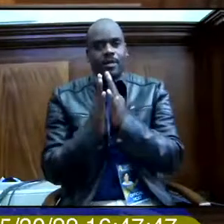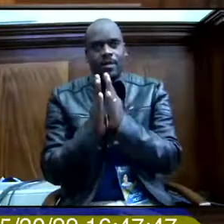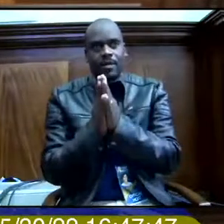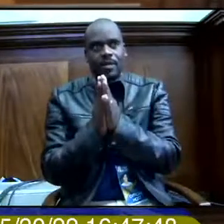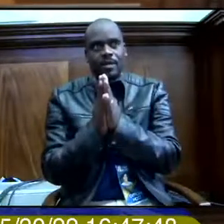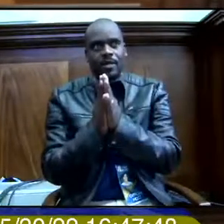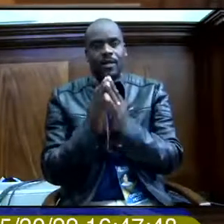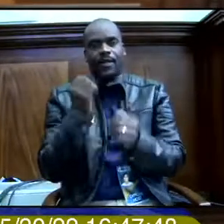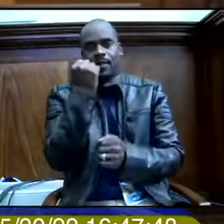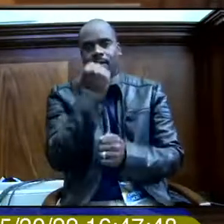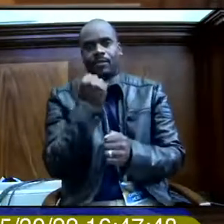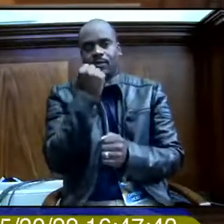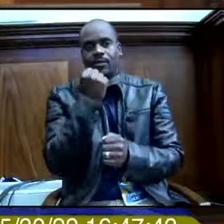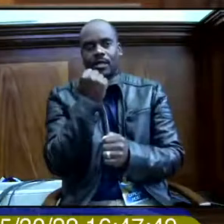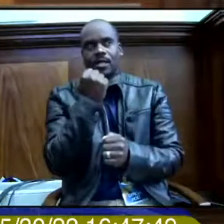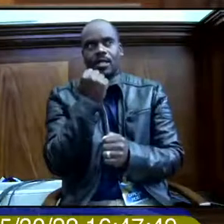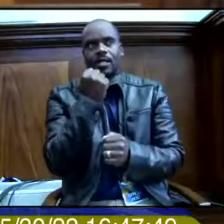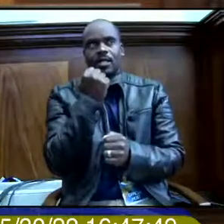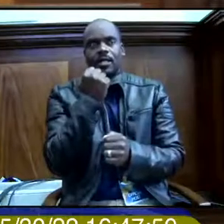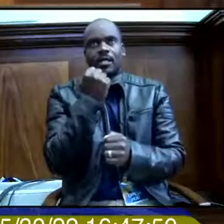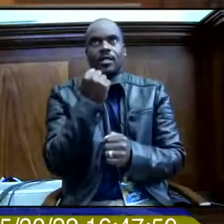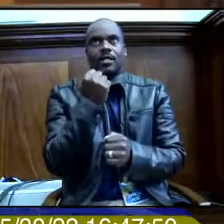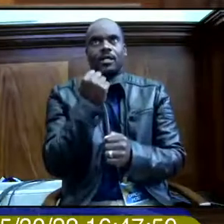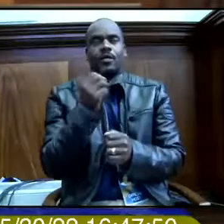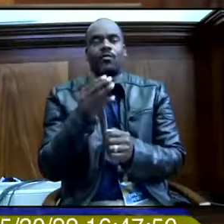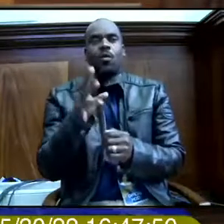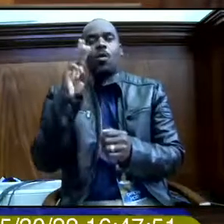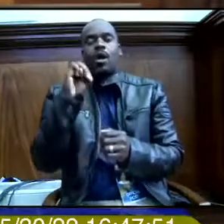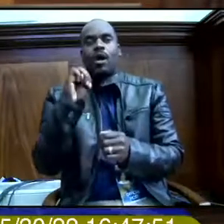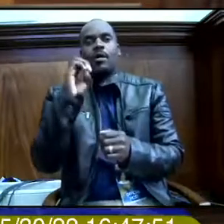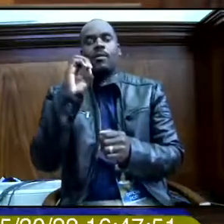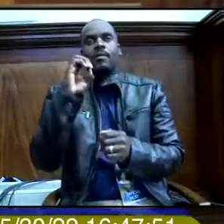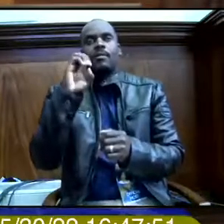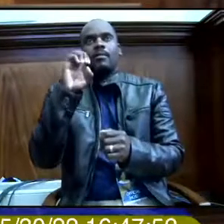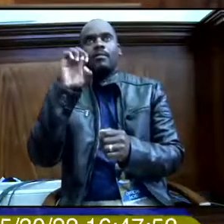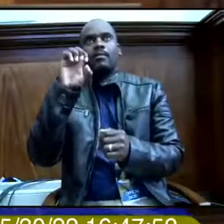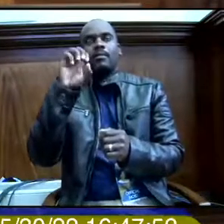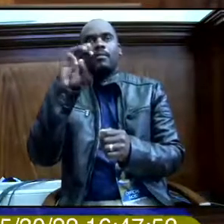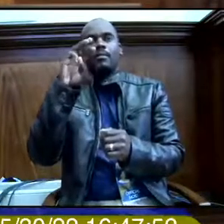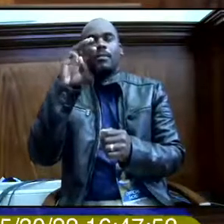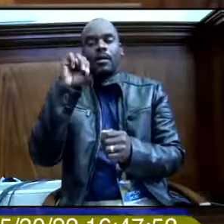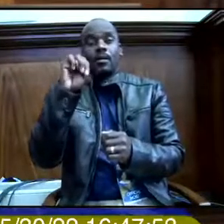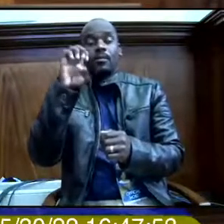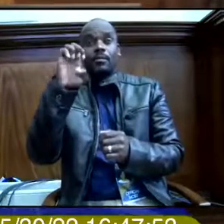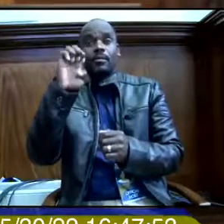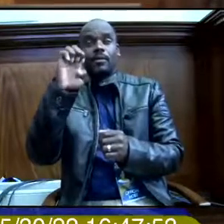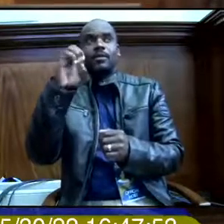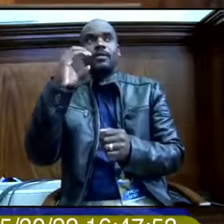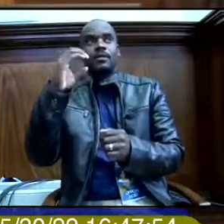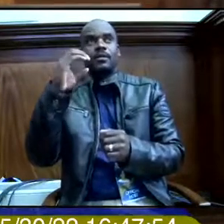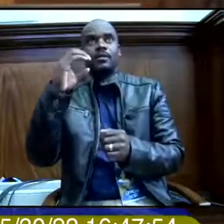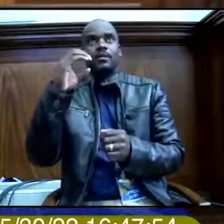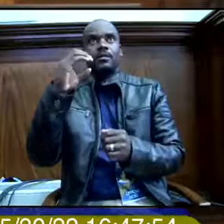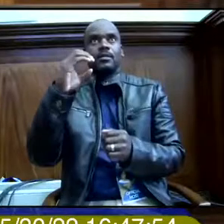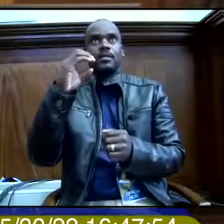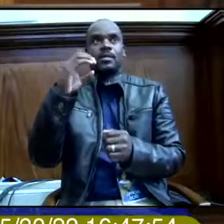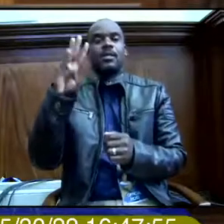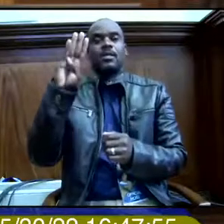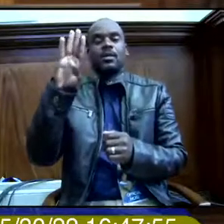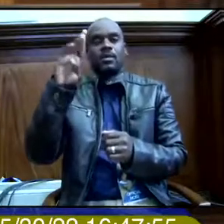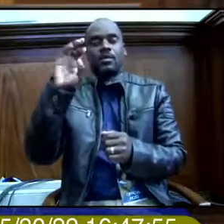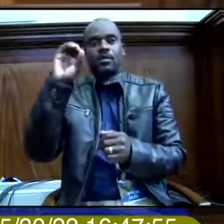the mec for finance she was hoping that at least by two o'clock we shall have completed our